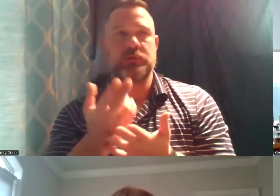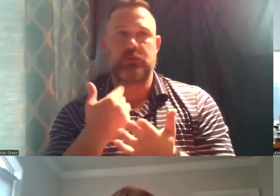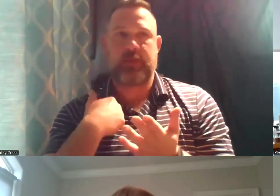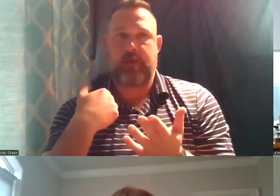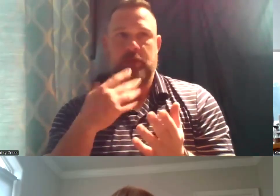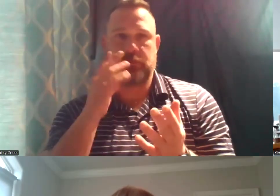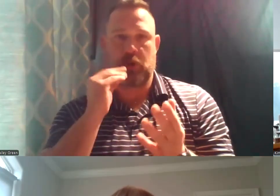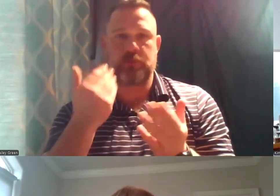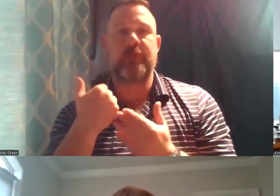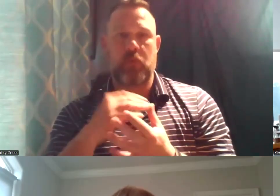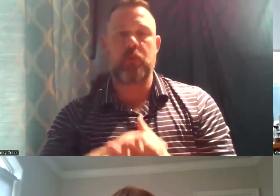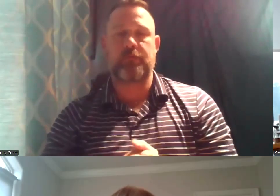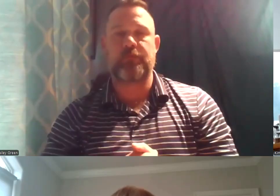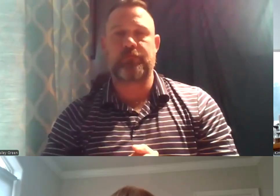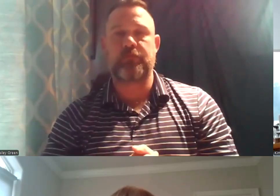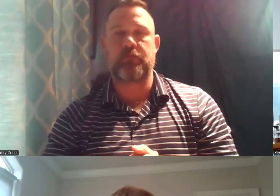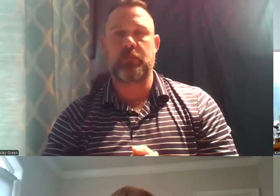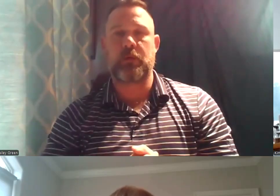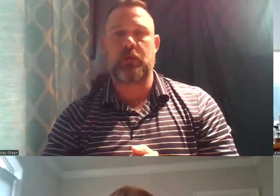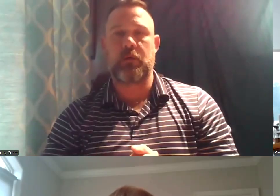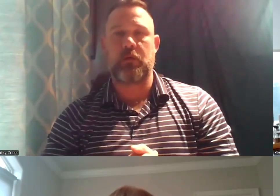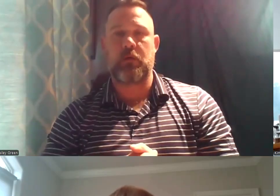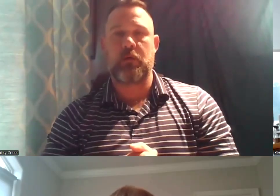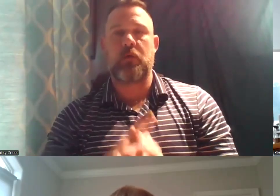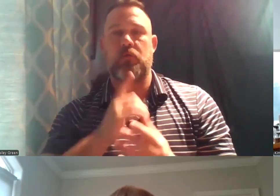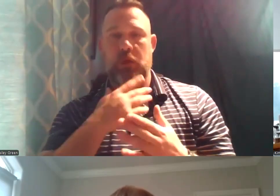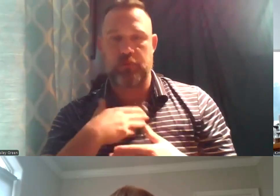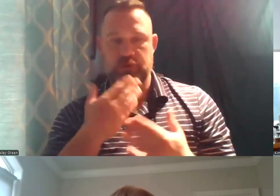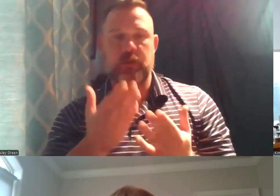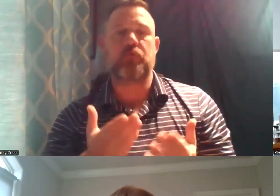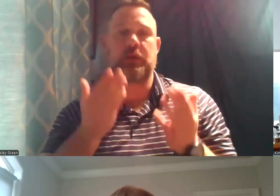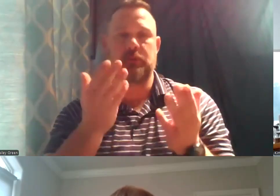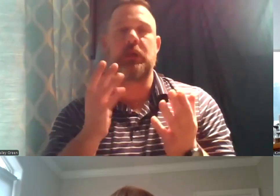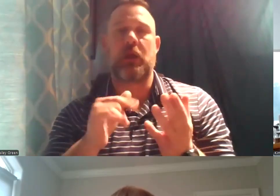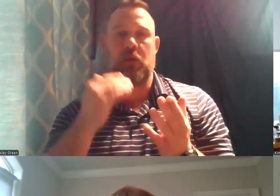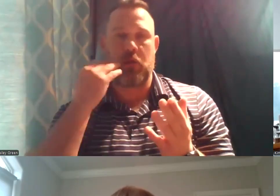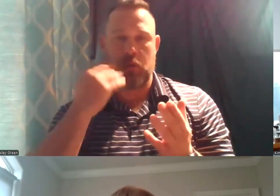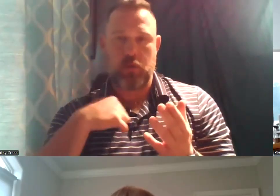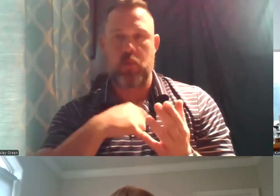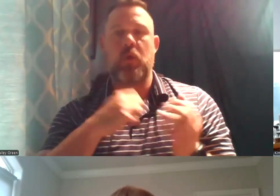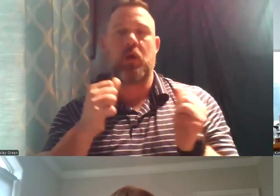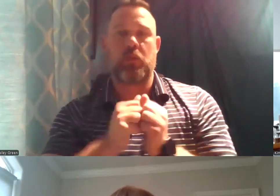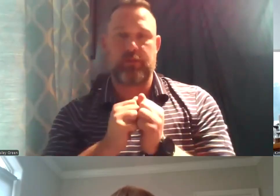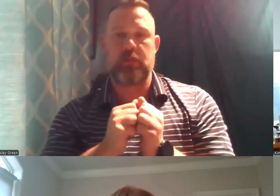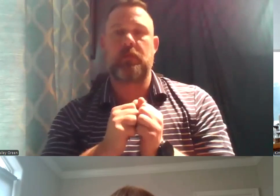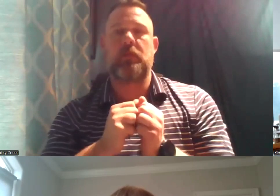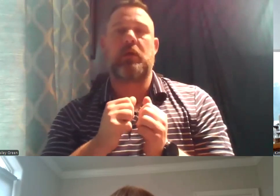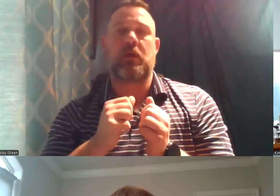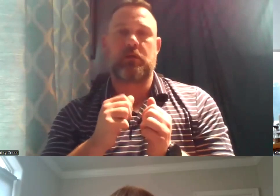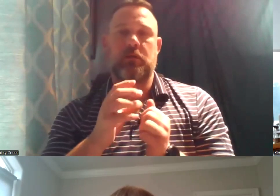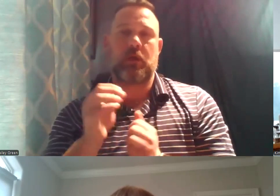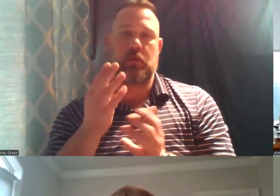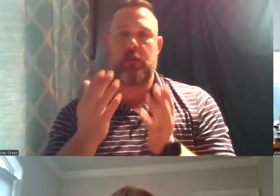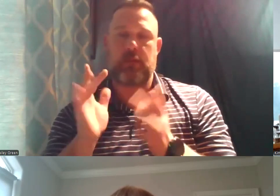before? So I really appreciate you raising this, and know that we are absolutely with you and noting that where there might